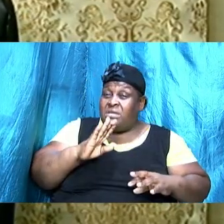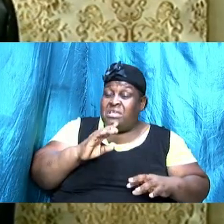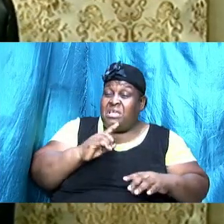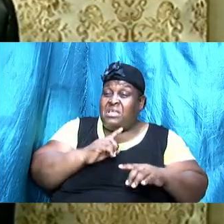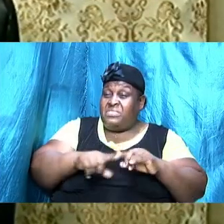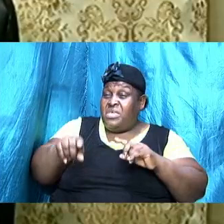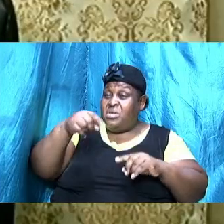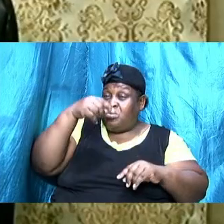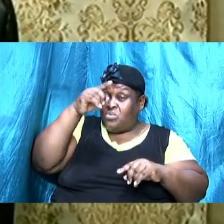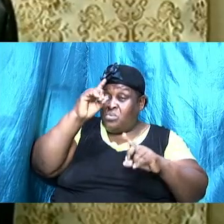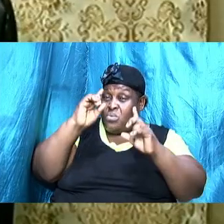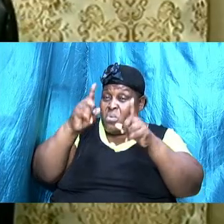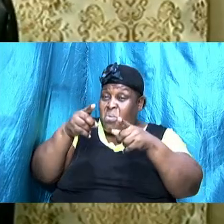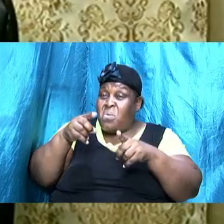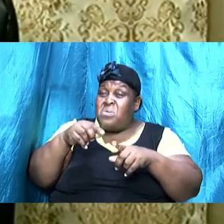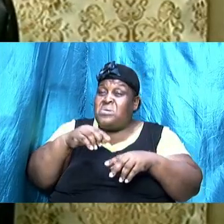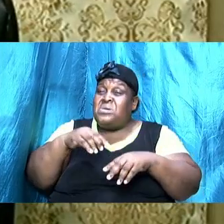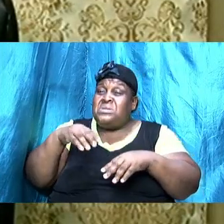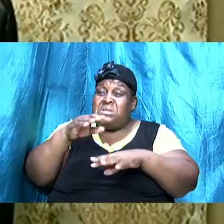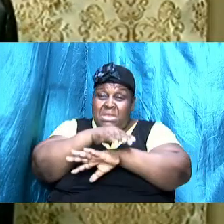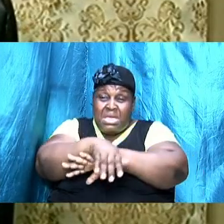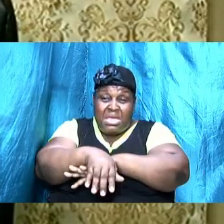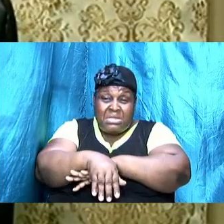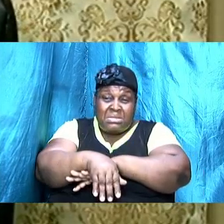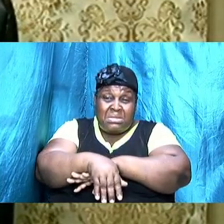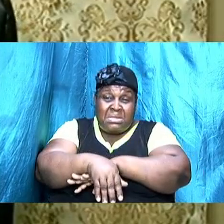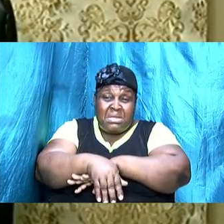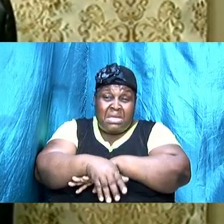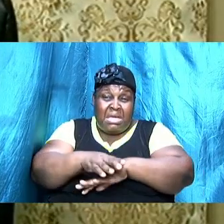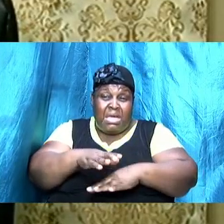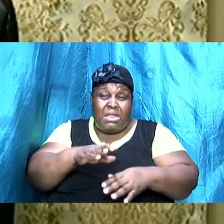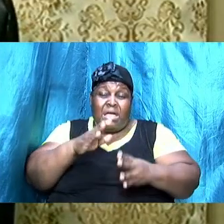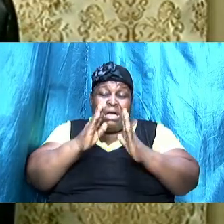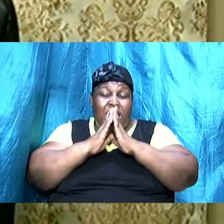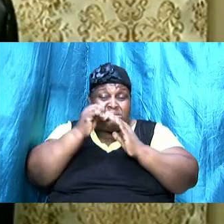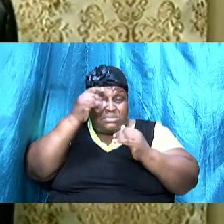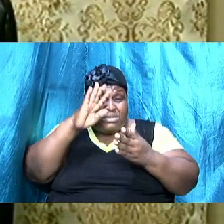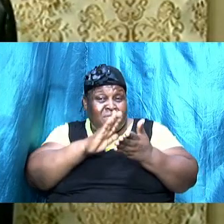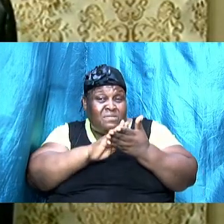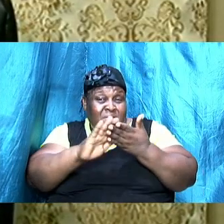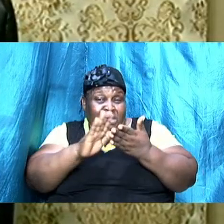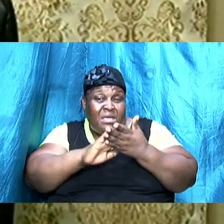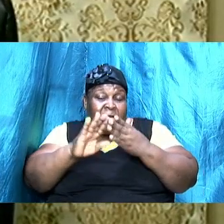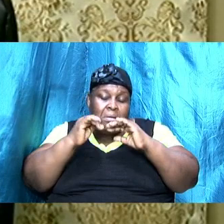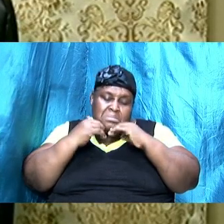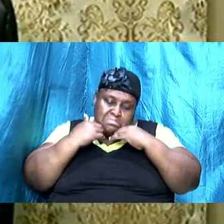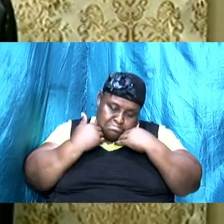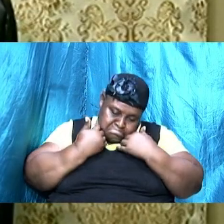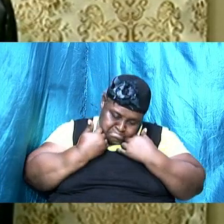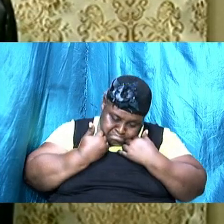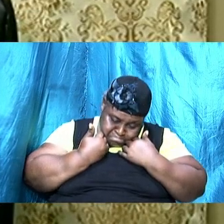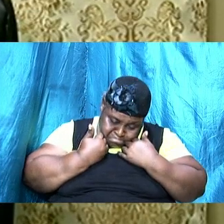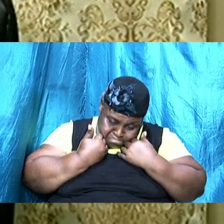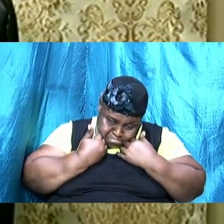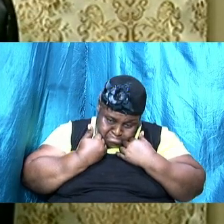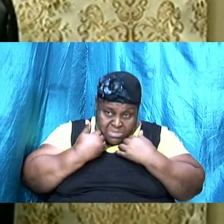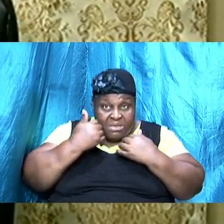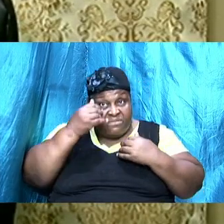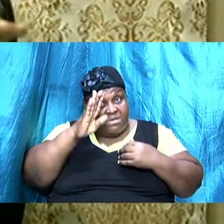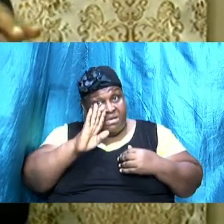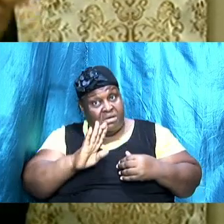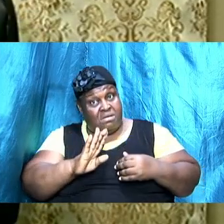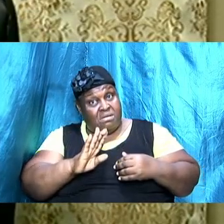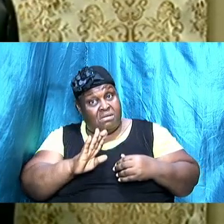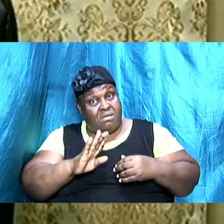of betraying him, of denying him, of being ashamed of him. And then we have the